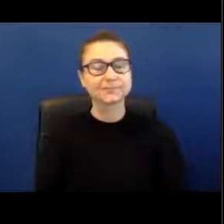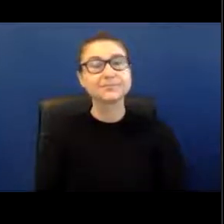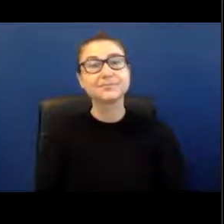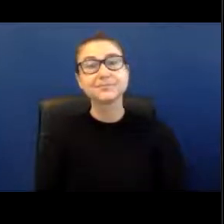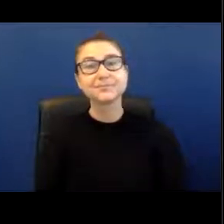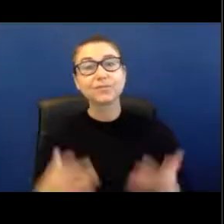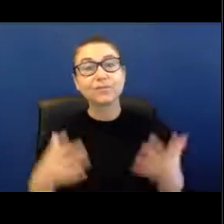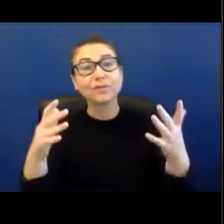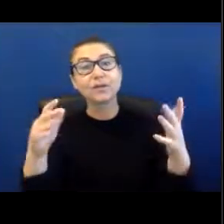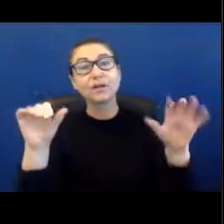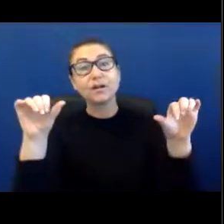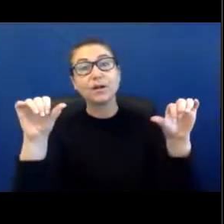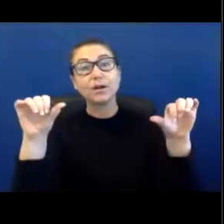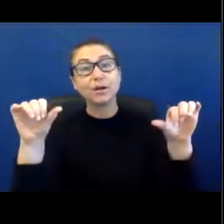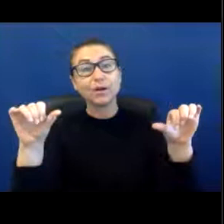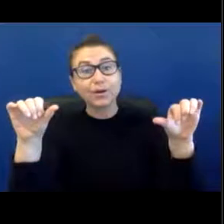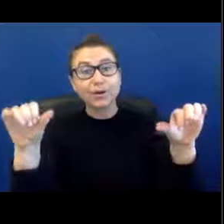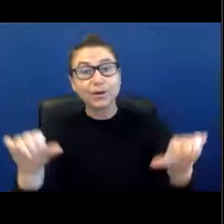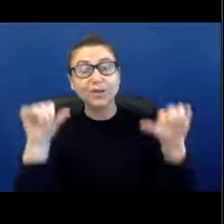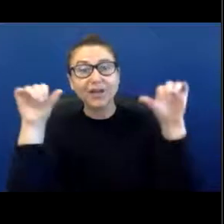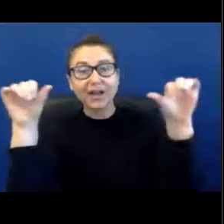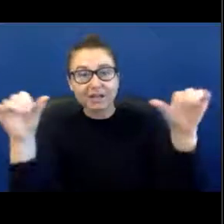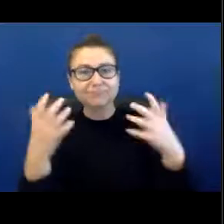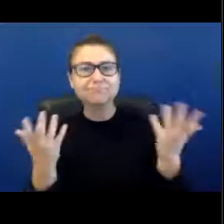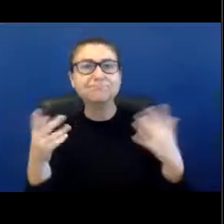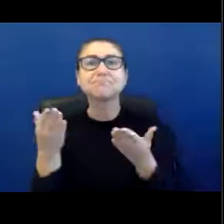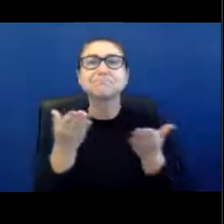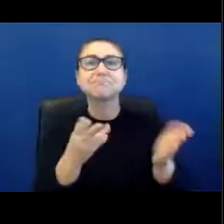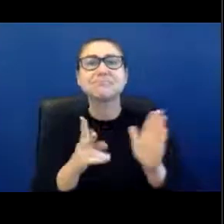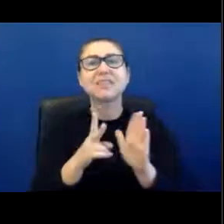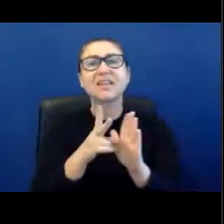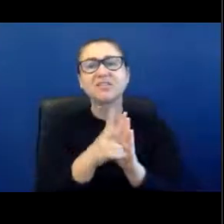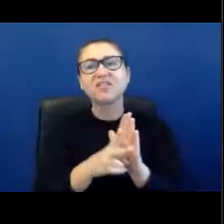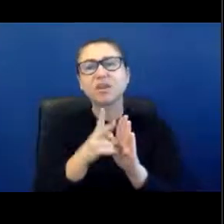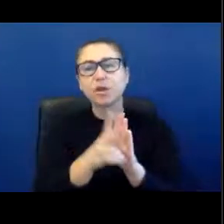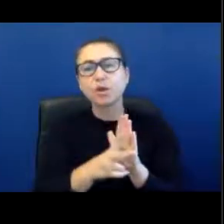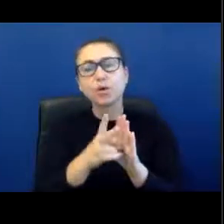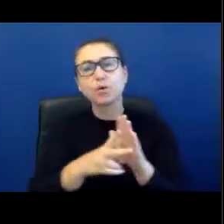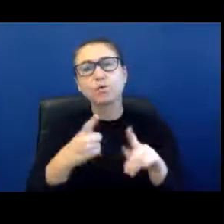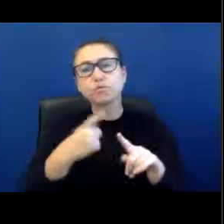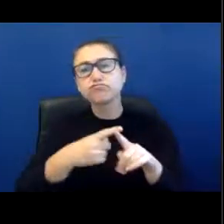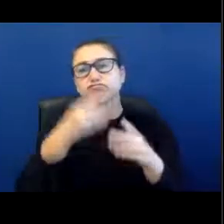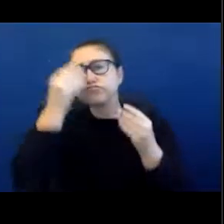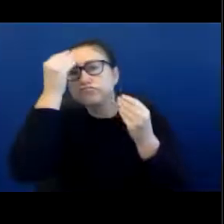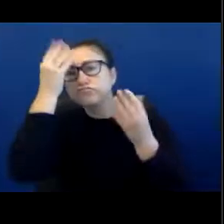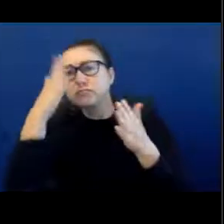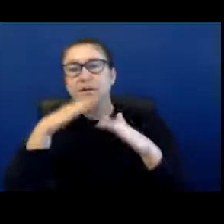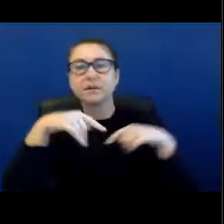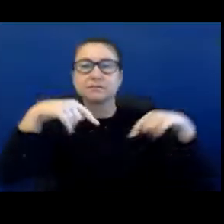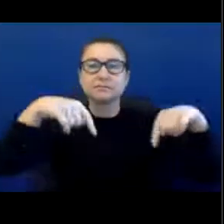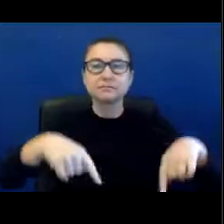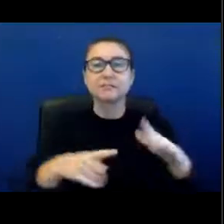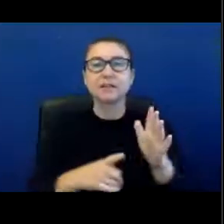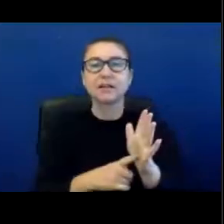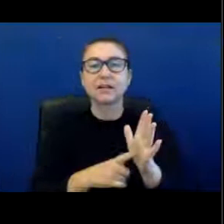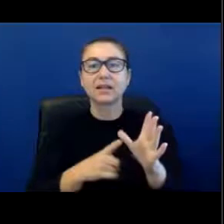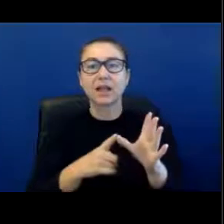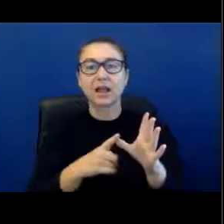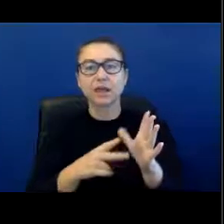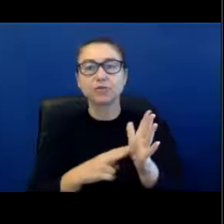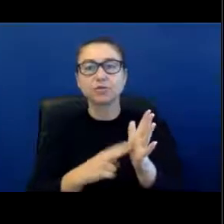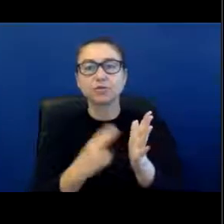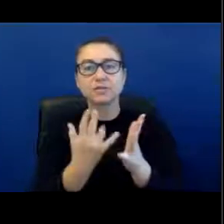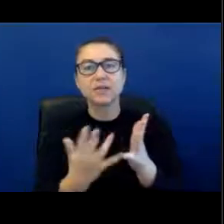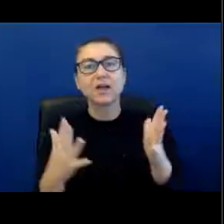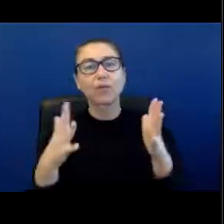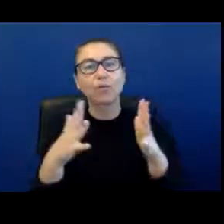Okay. So that was just a very short video about Legal Aid New South Wales, just to give you an idea